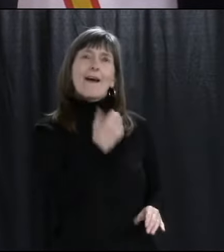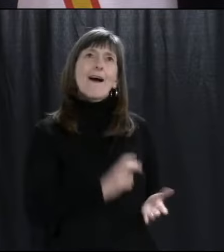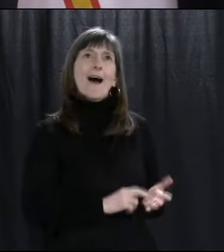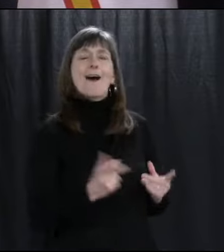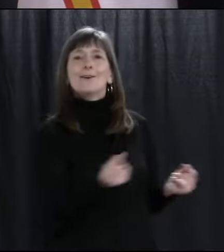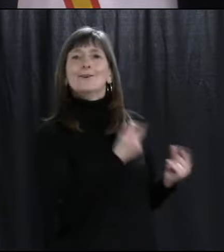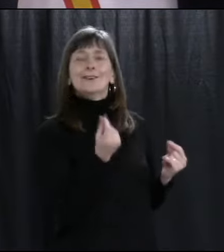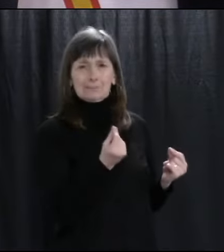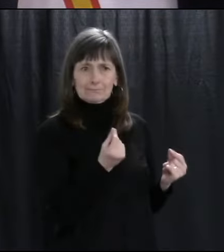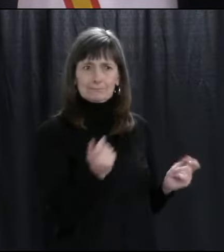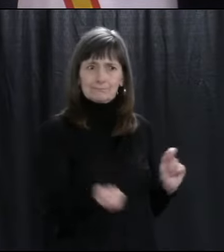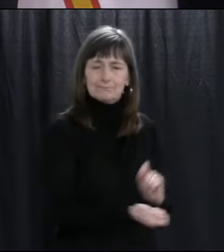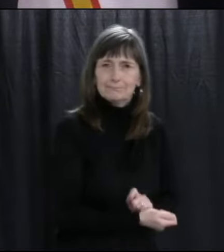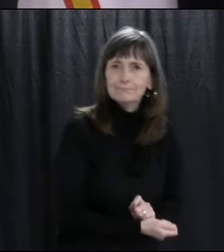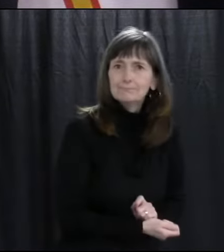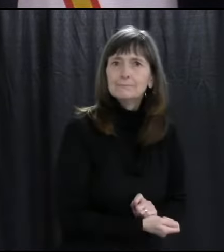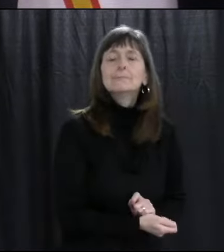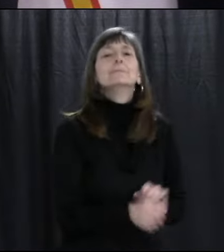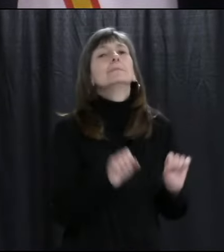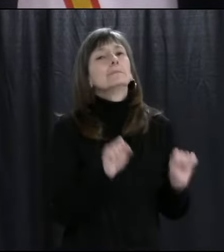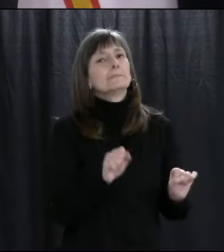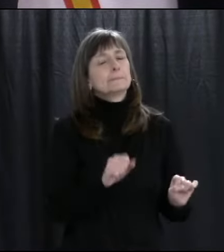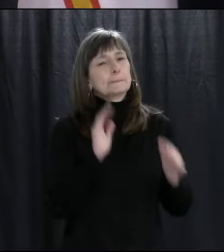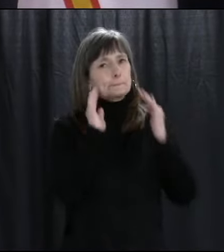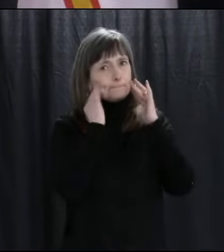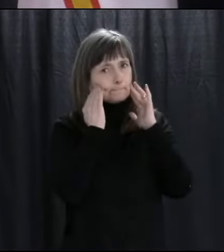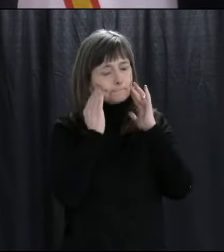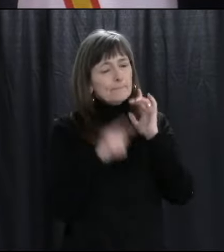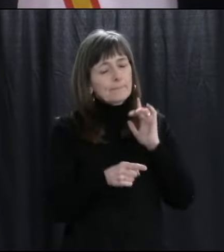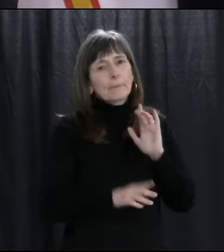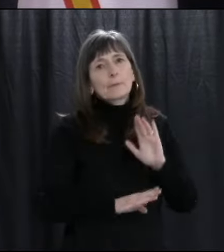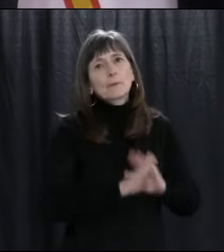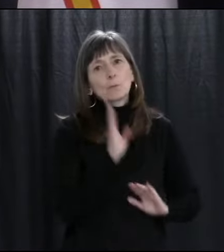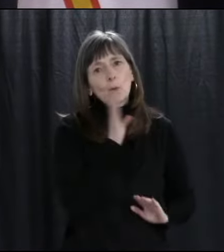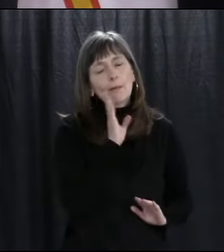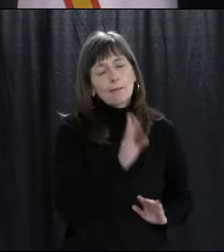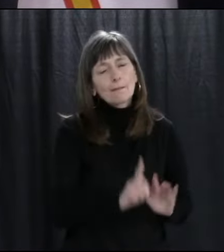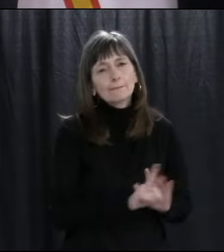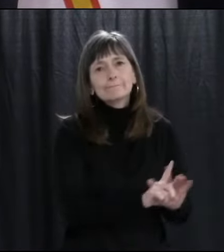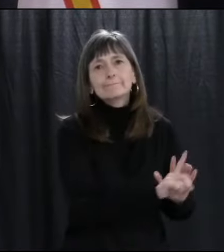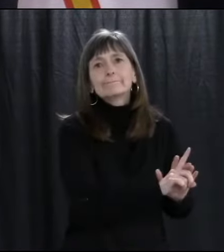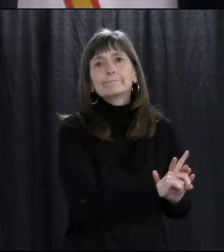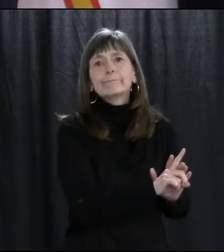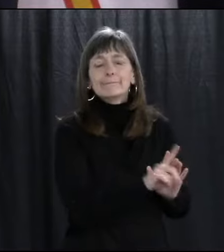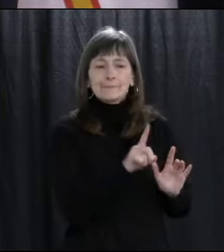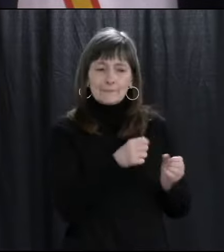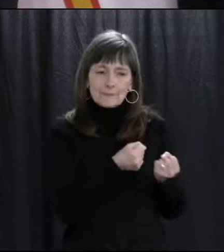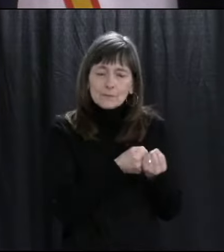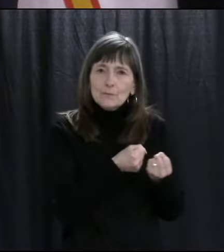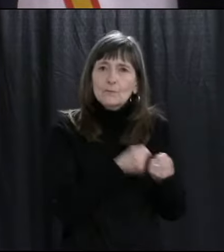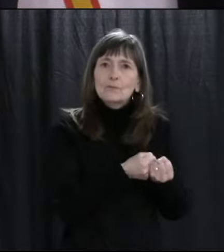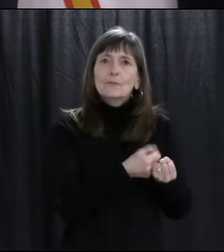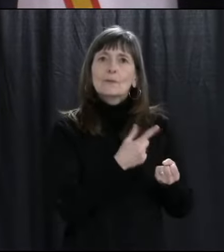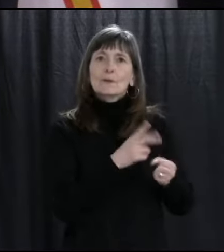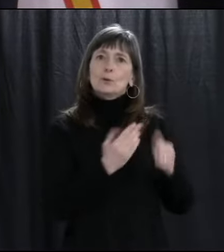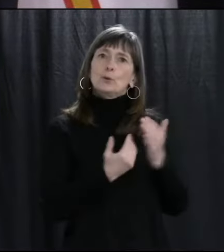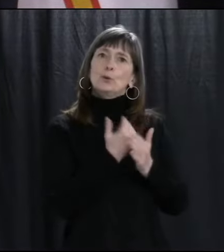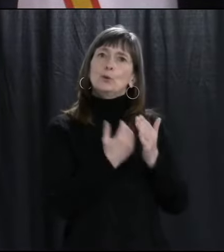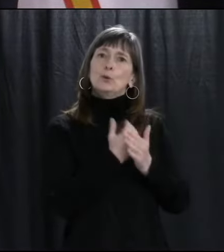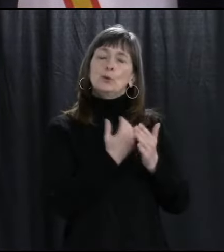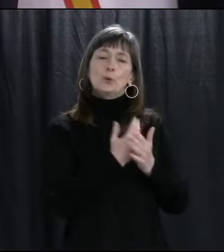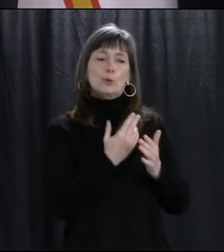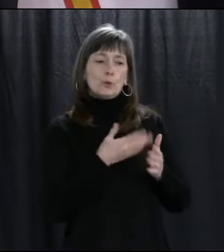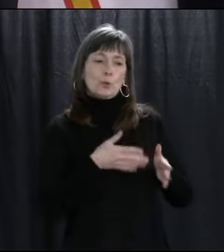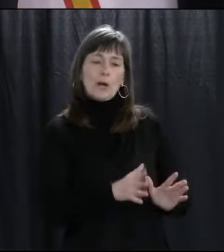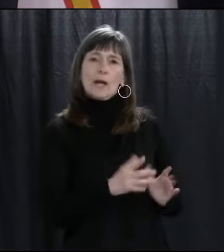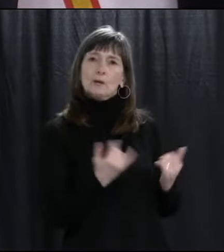Many children may be feeling anxious or worried. We need to support them, help them adjust to their new routines, and do our very